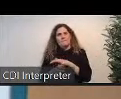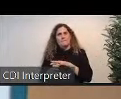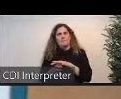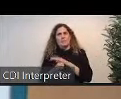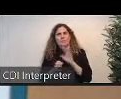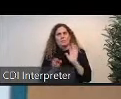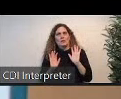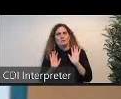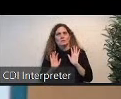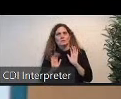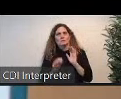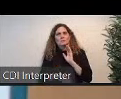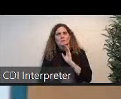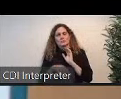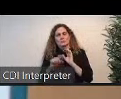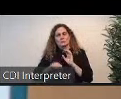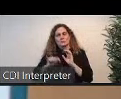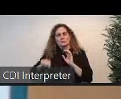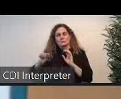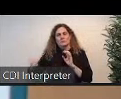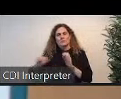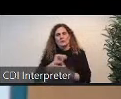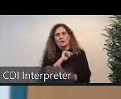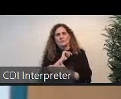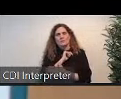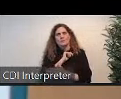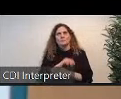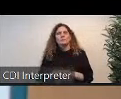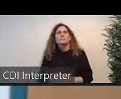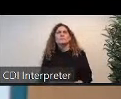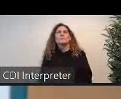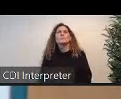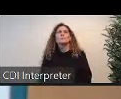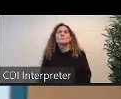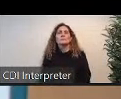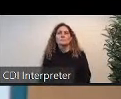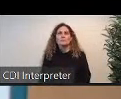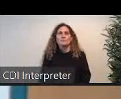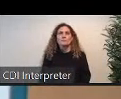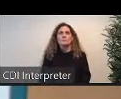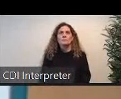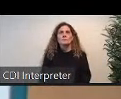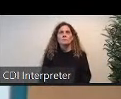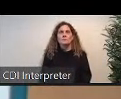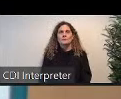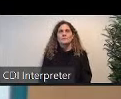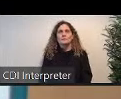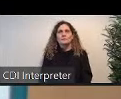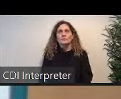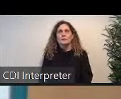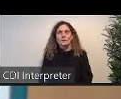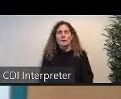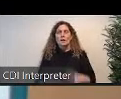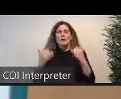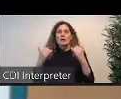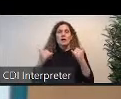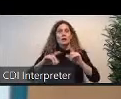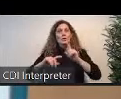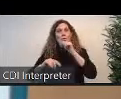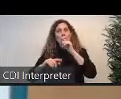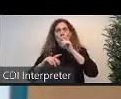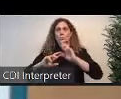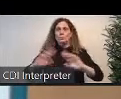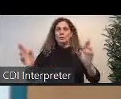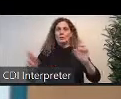Secondly, I want to talk about the expansion of eligible groups. As I said previously, right now, we have